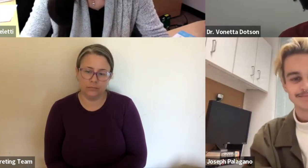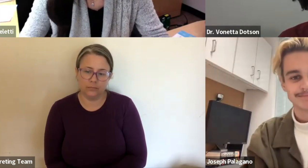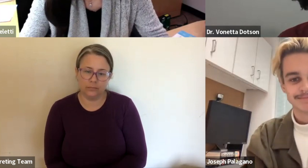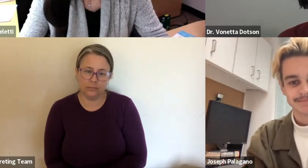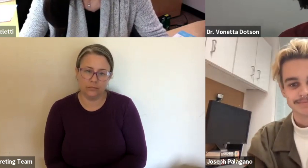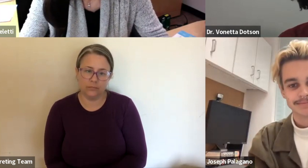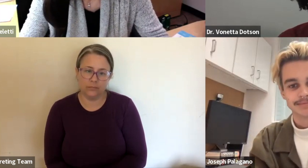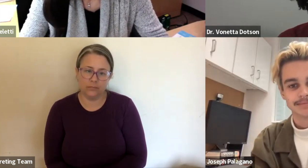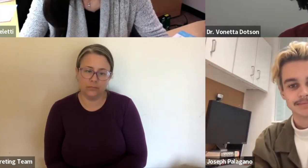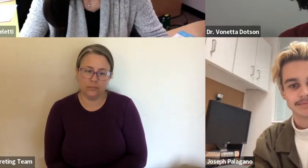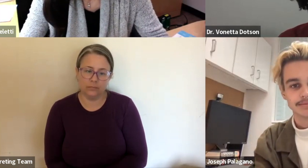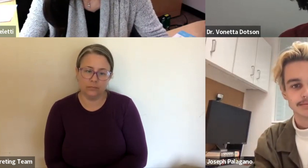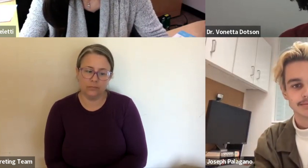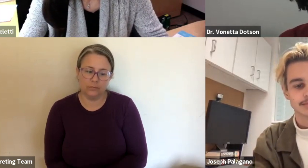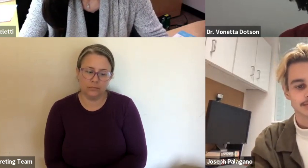a question I'd like to ask.